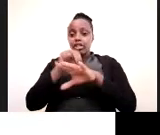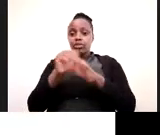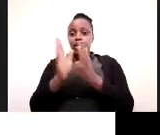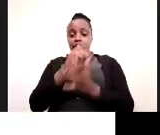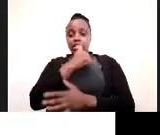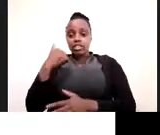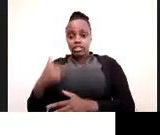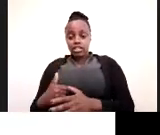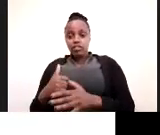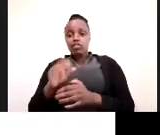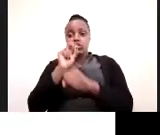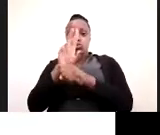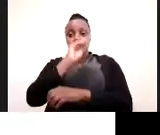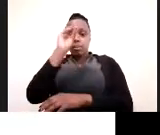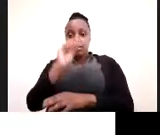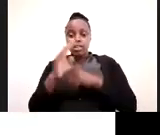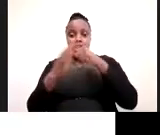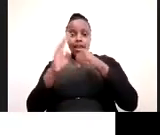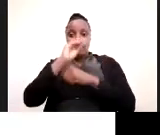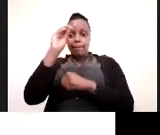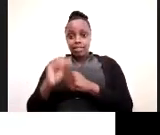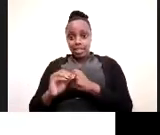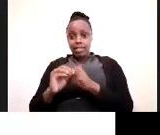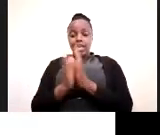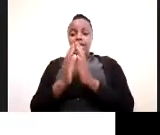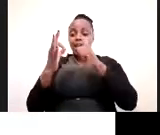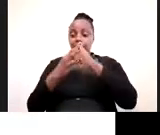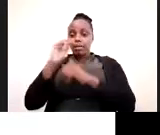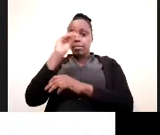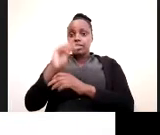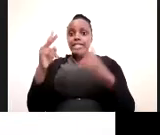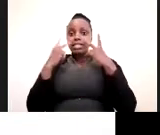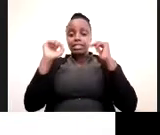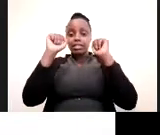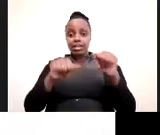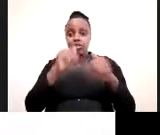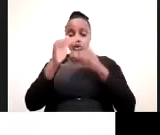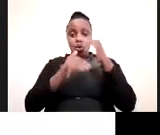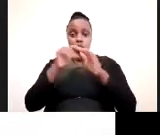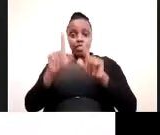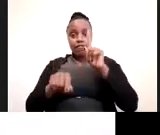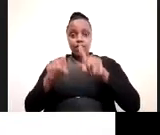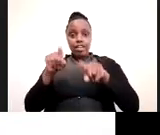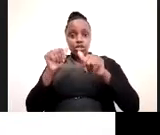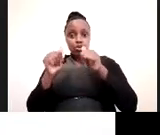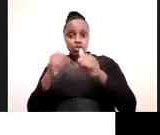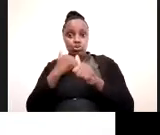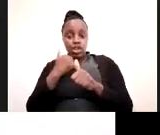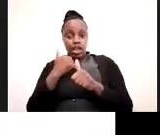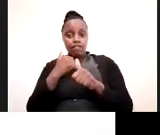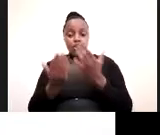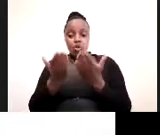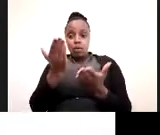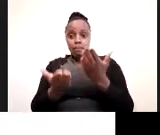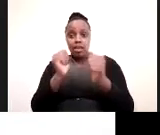respectively 12%, 9%, and 8%. And you can see also the variations to compare to